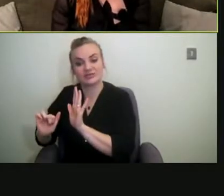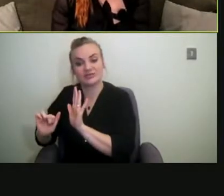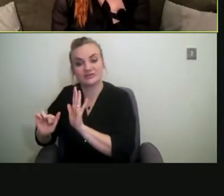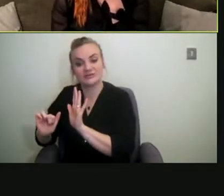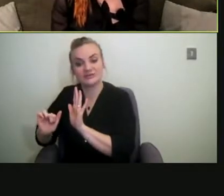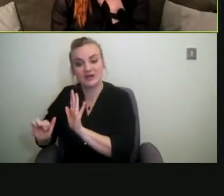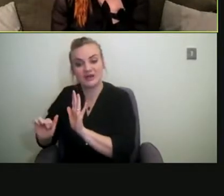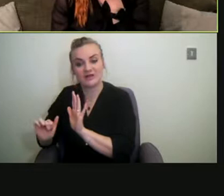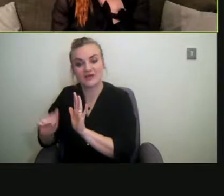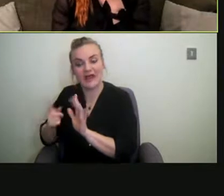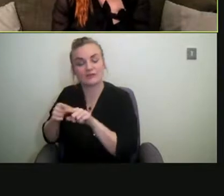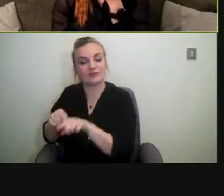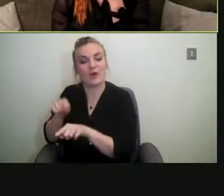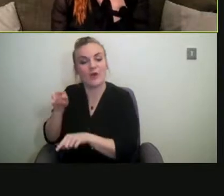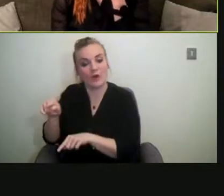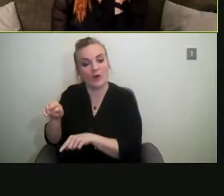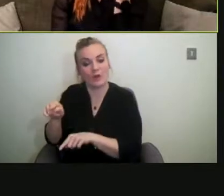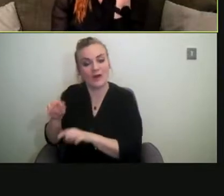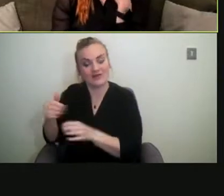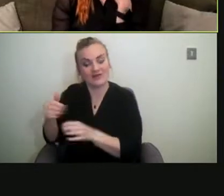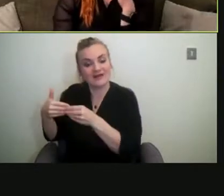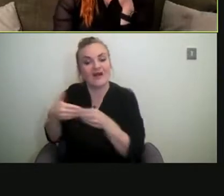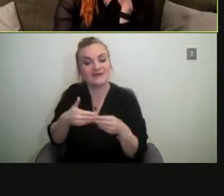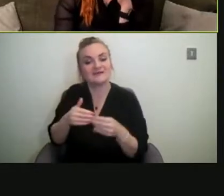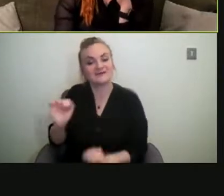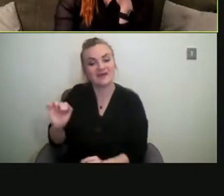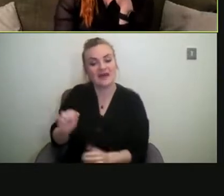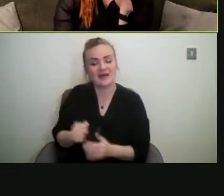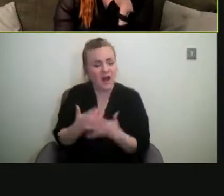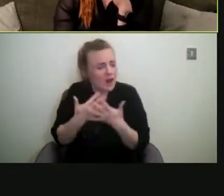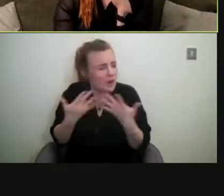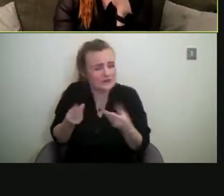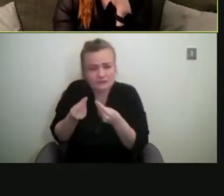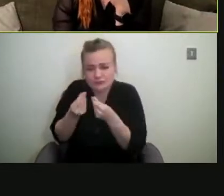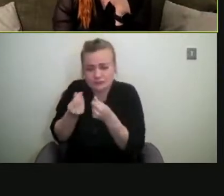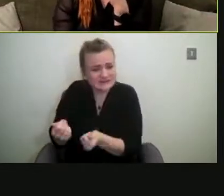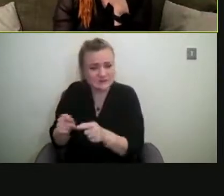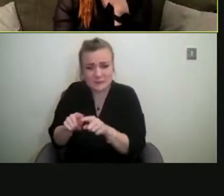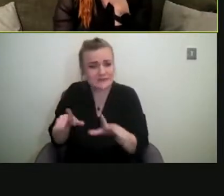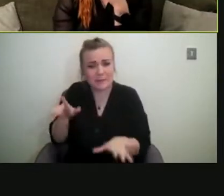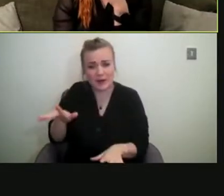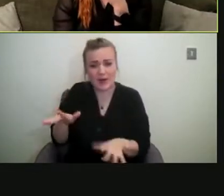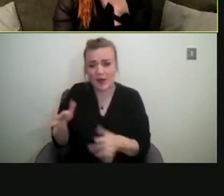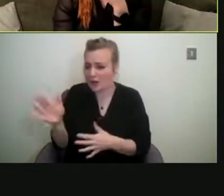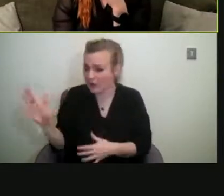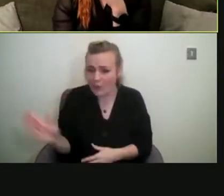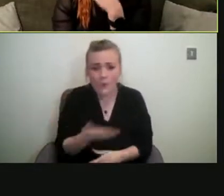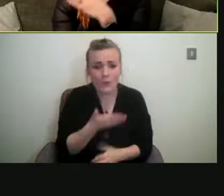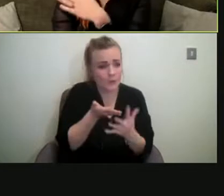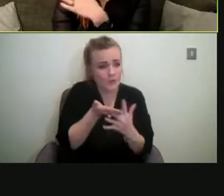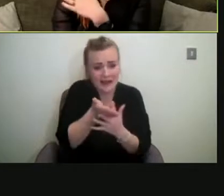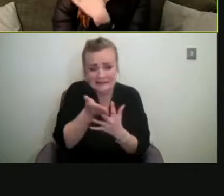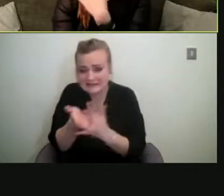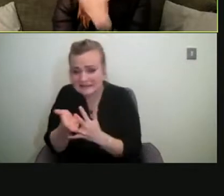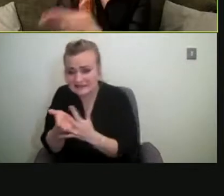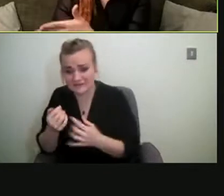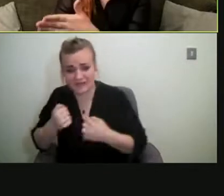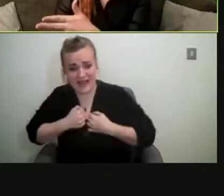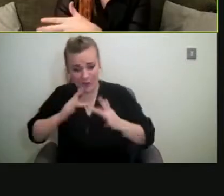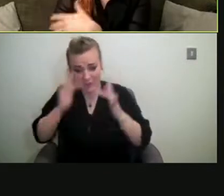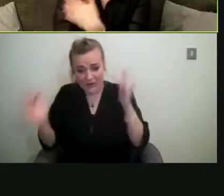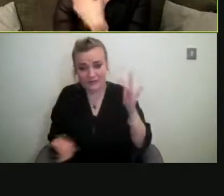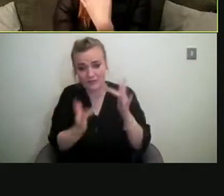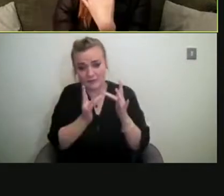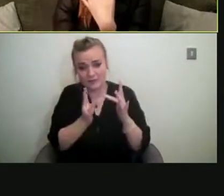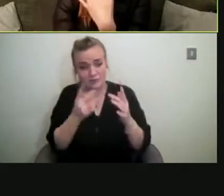yeah, there's some fantastic resources out there that everyone should have access to. On our websites, there should be